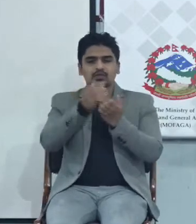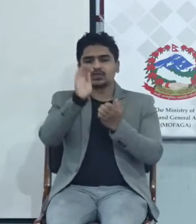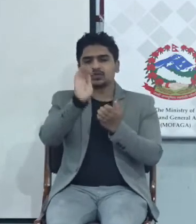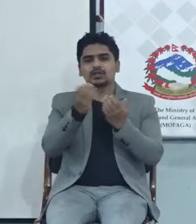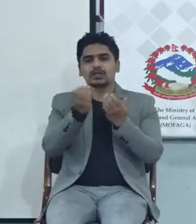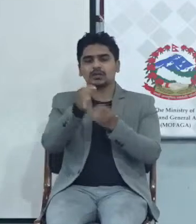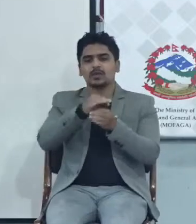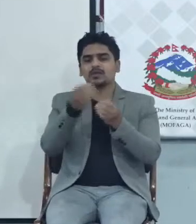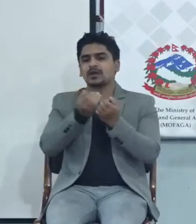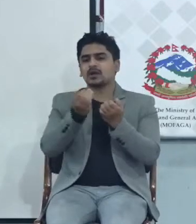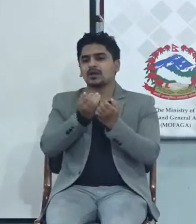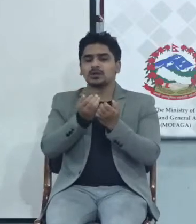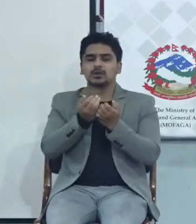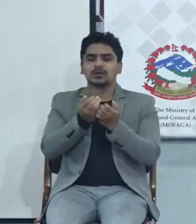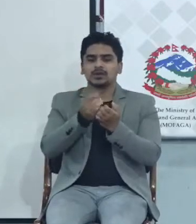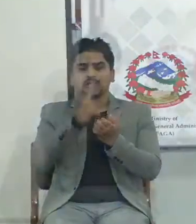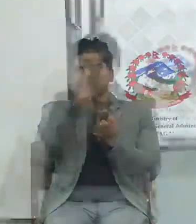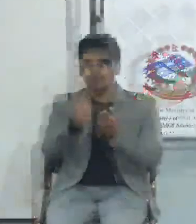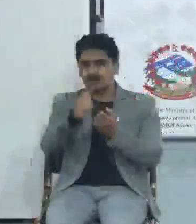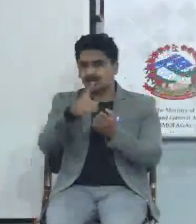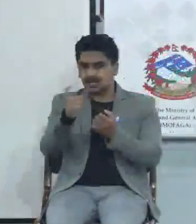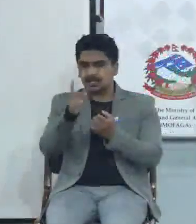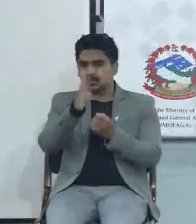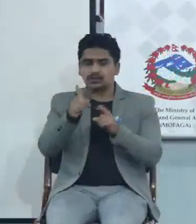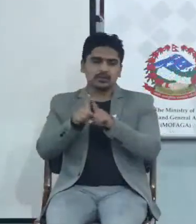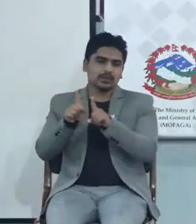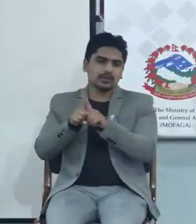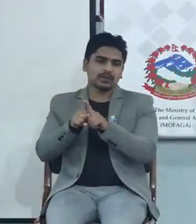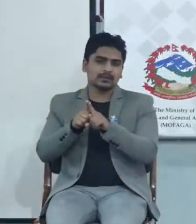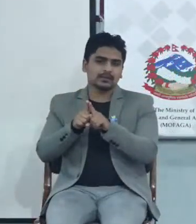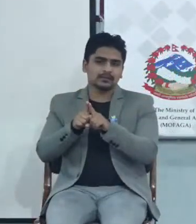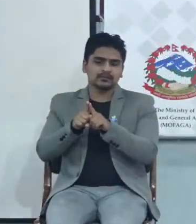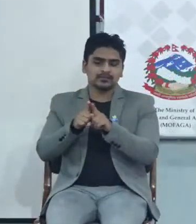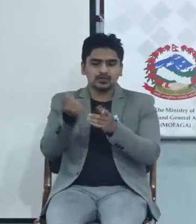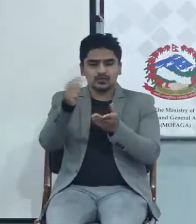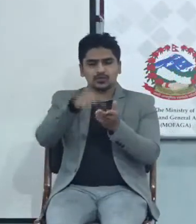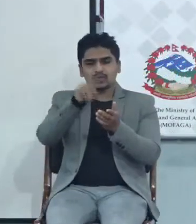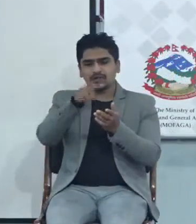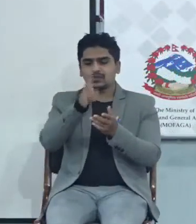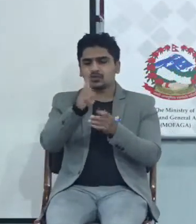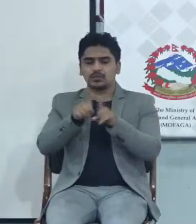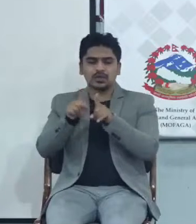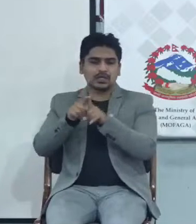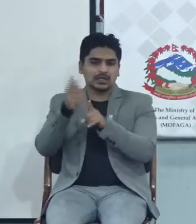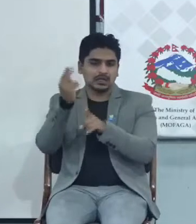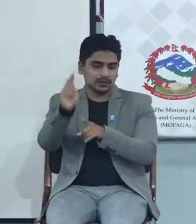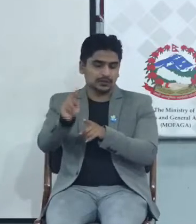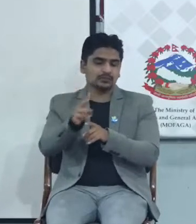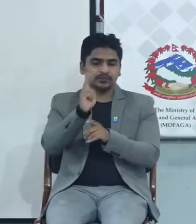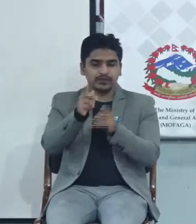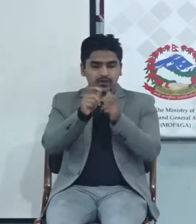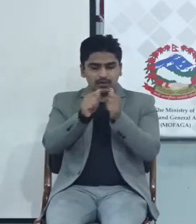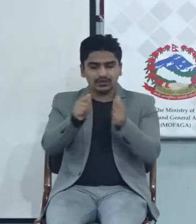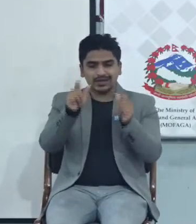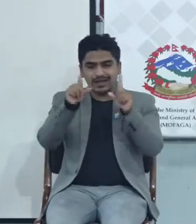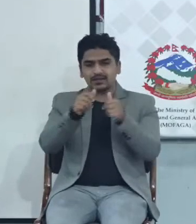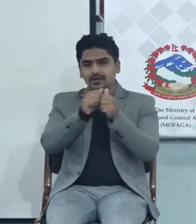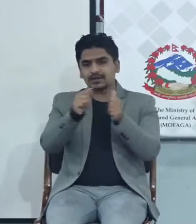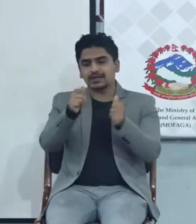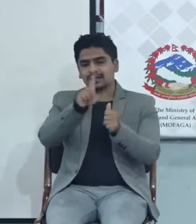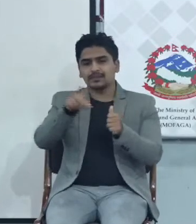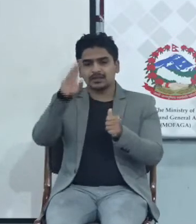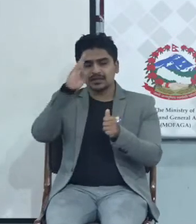an initial phase. They had that kind of provision, and based on the needs, so the Nepal government will make some decisions,